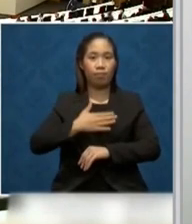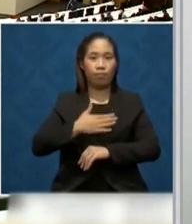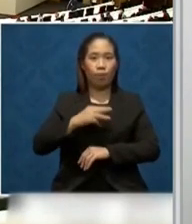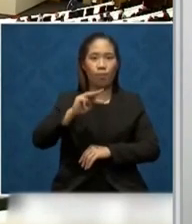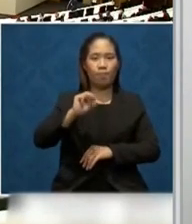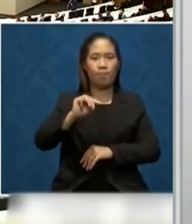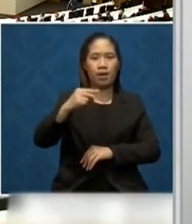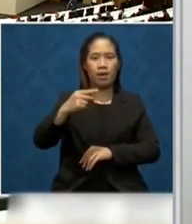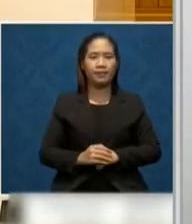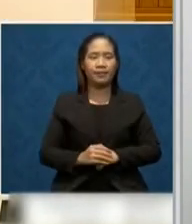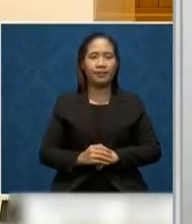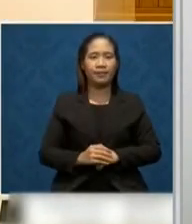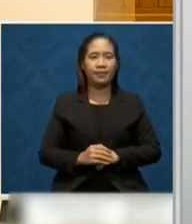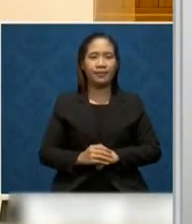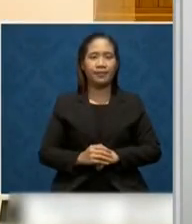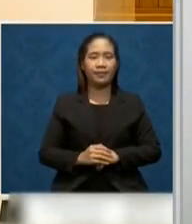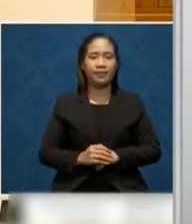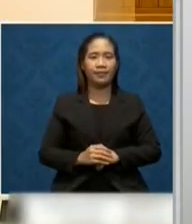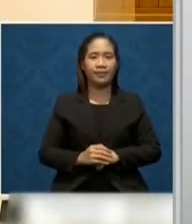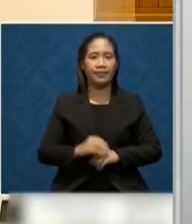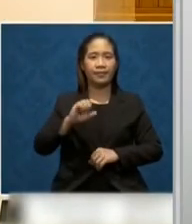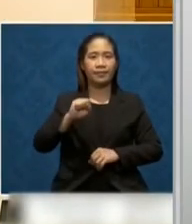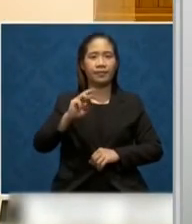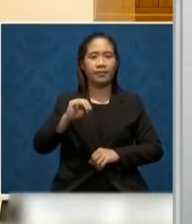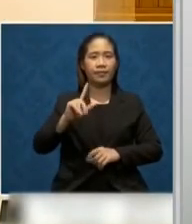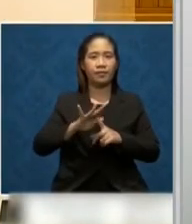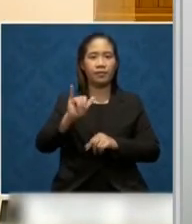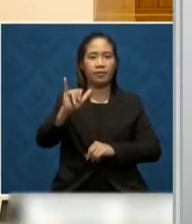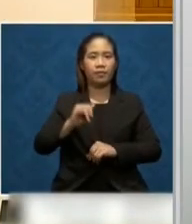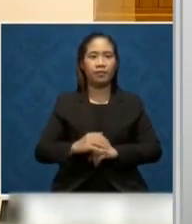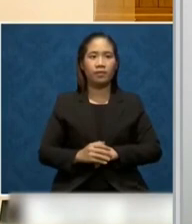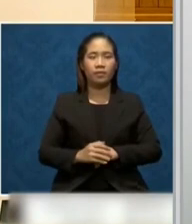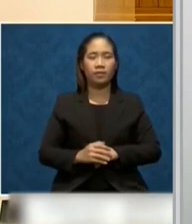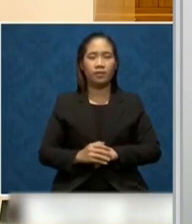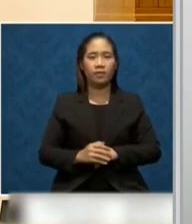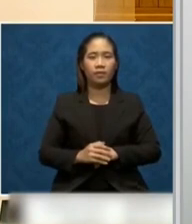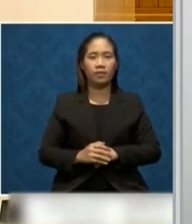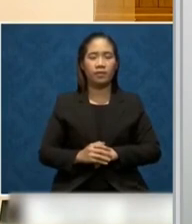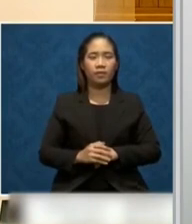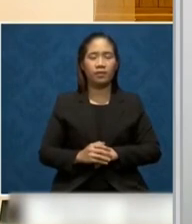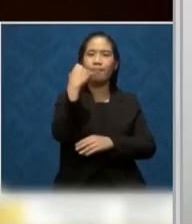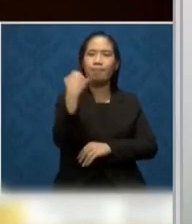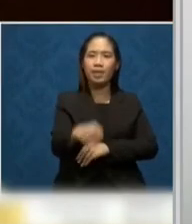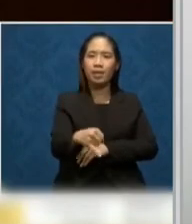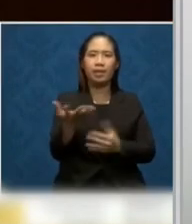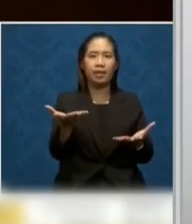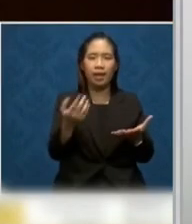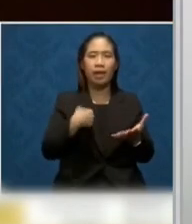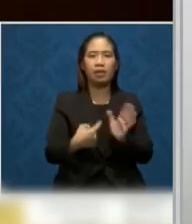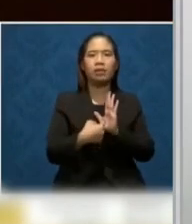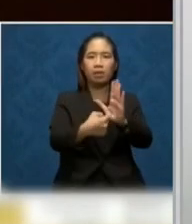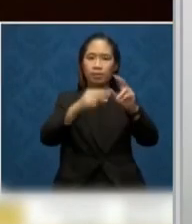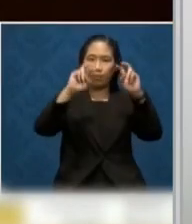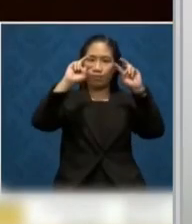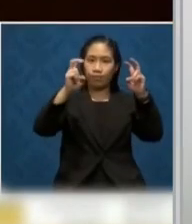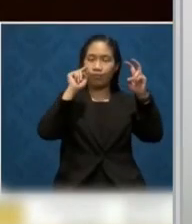today, right? Thailand has been in the political crisis pretty much for the past 20 years. If not longer. So everyone